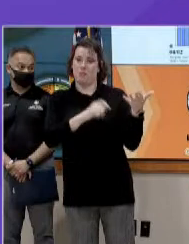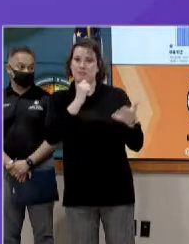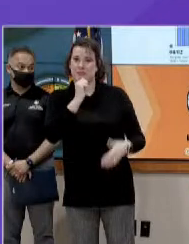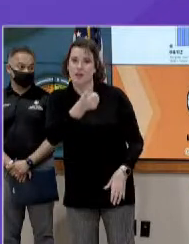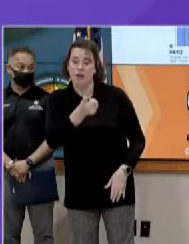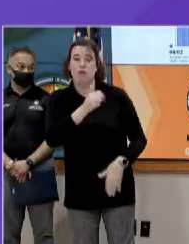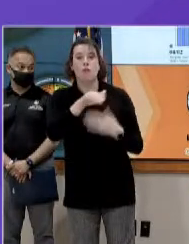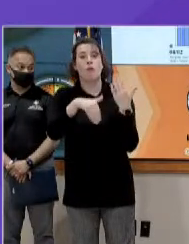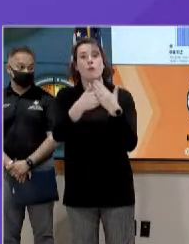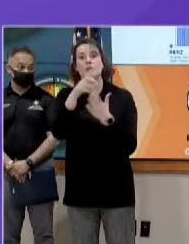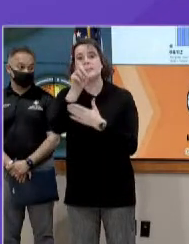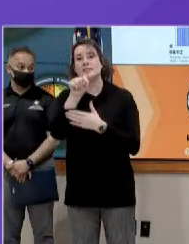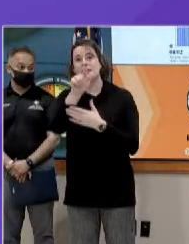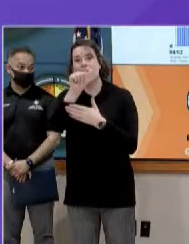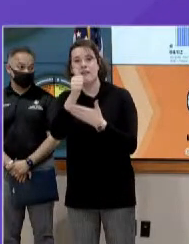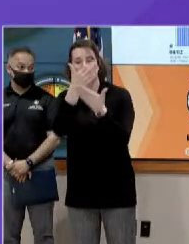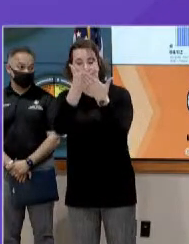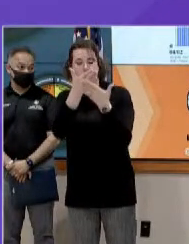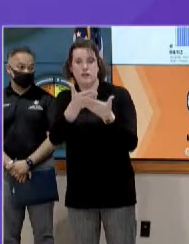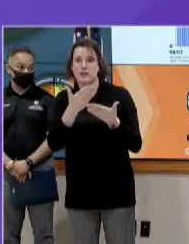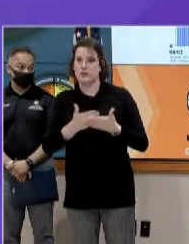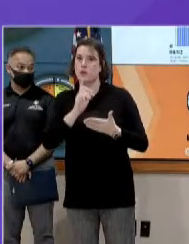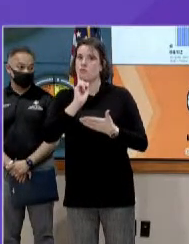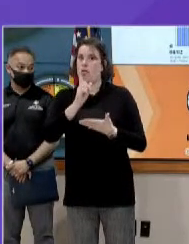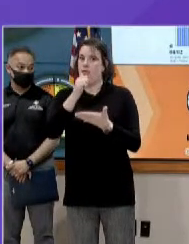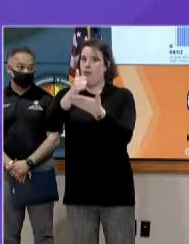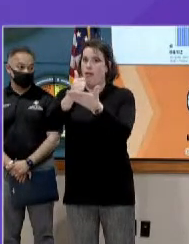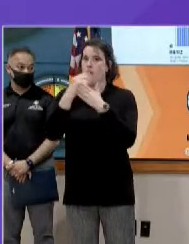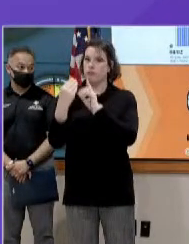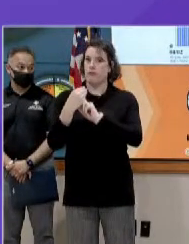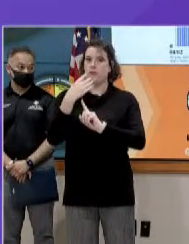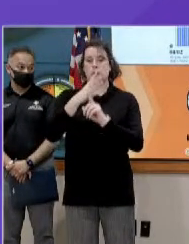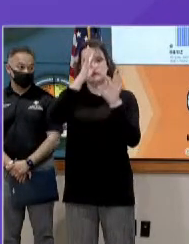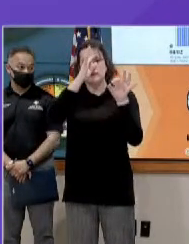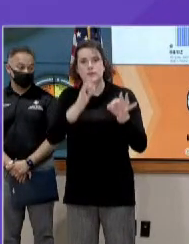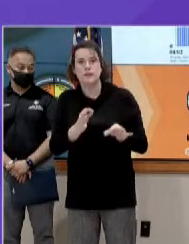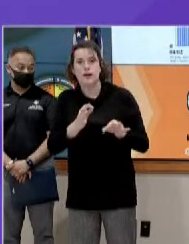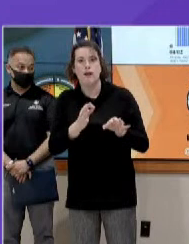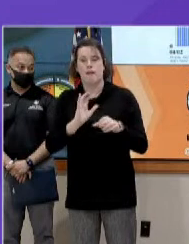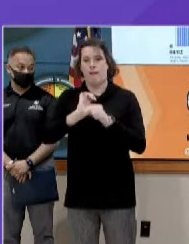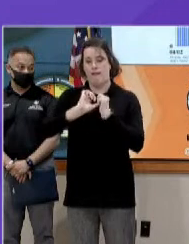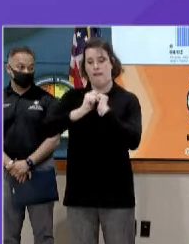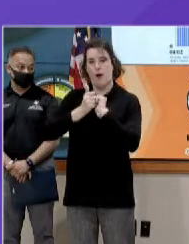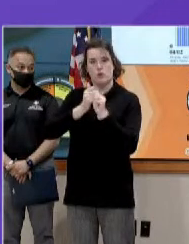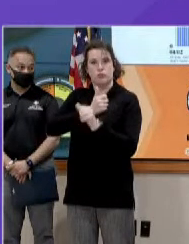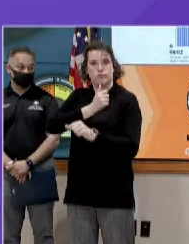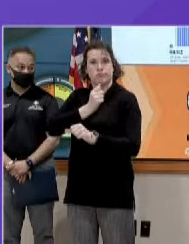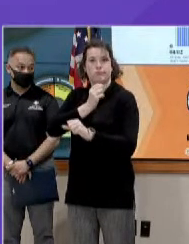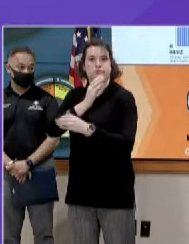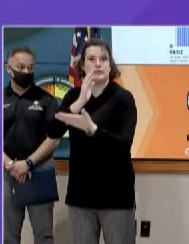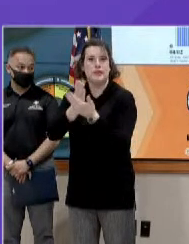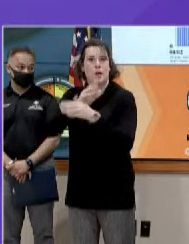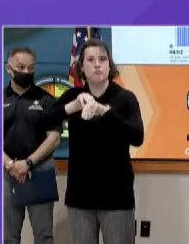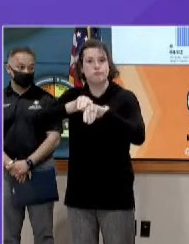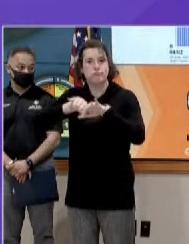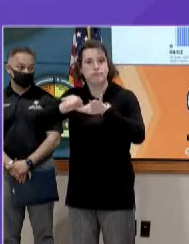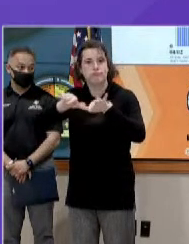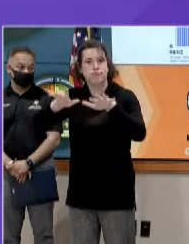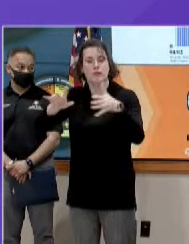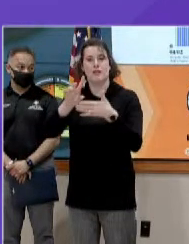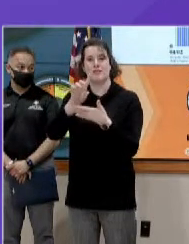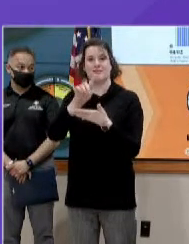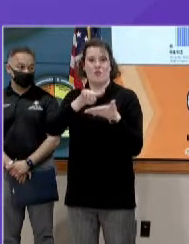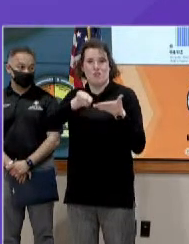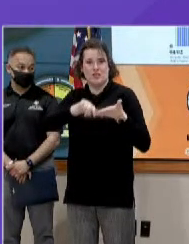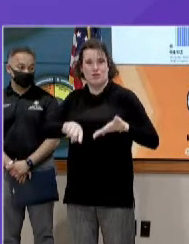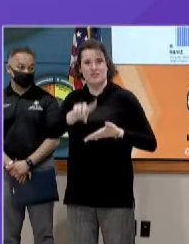and evidence have driven our decision-making when it comes to our work to contain the spread of this virus. And what the data says